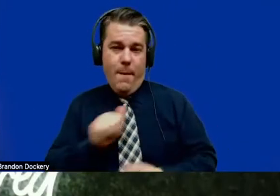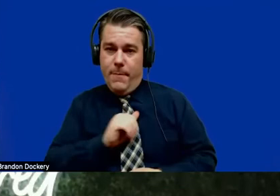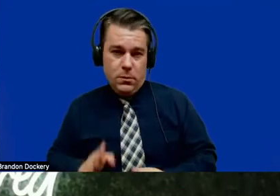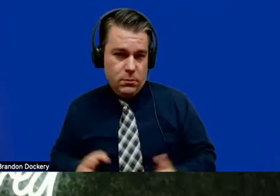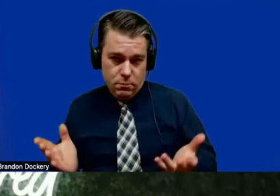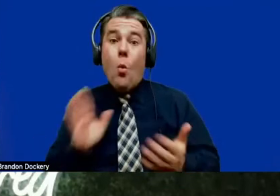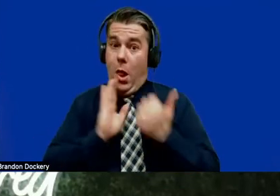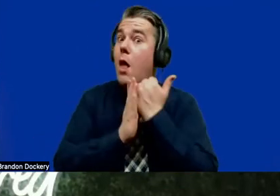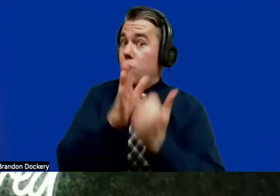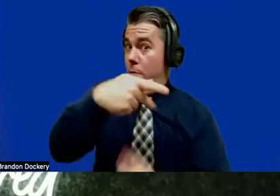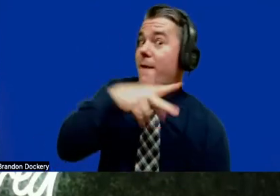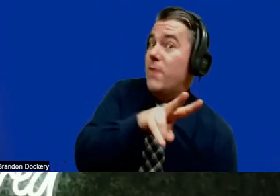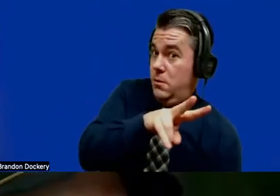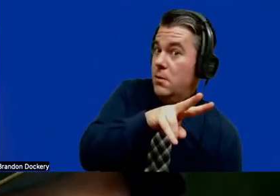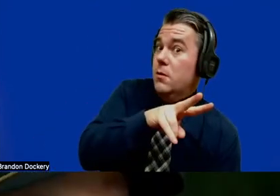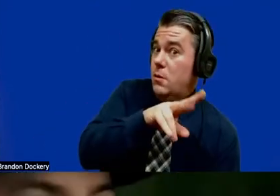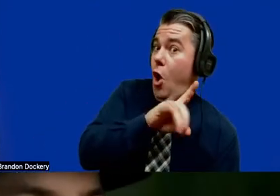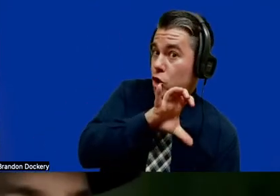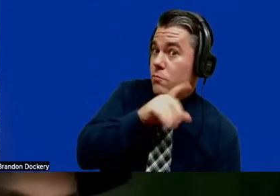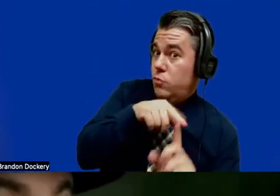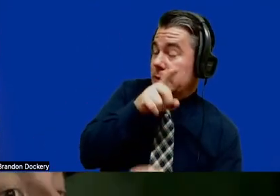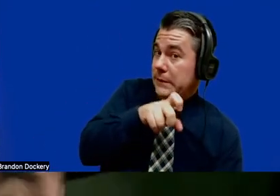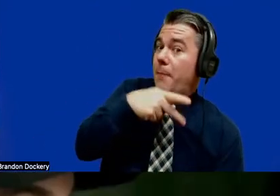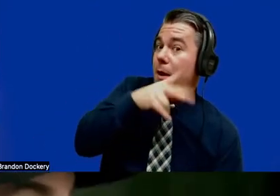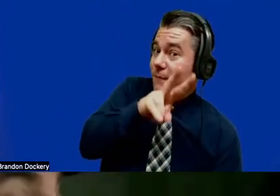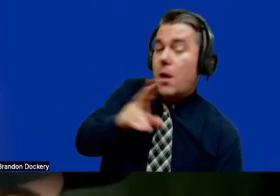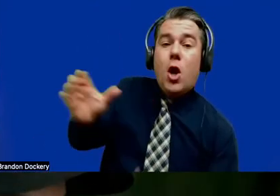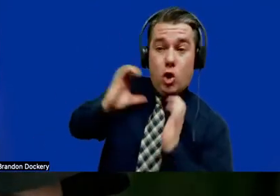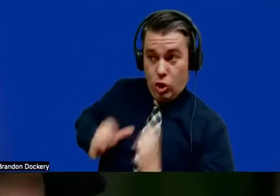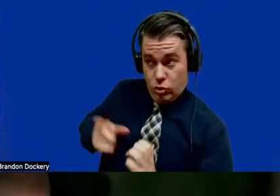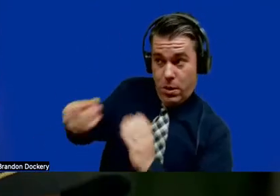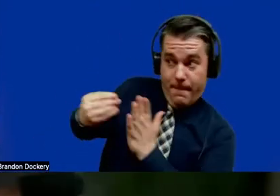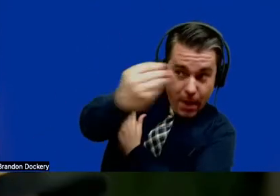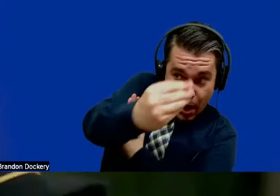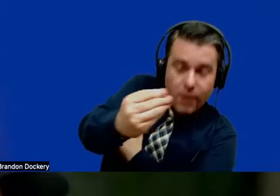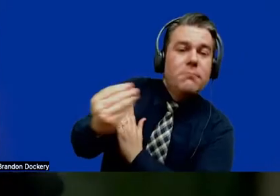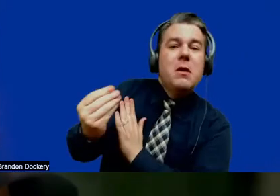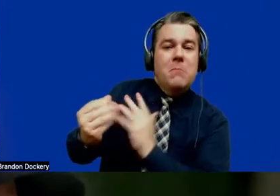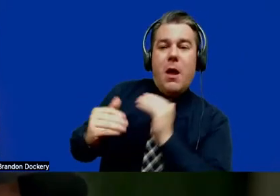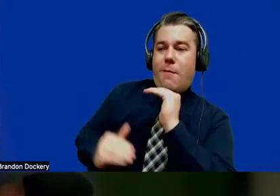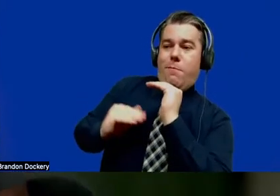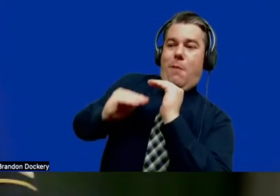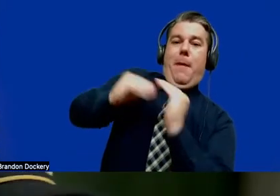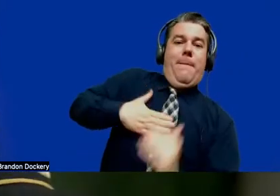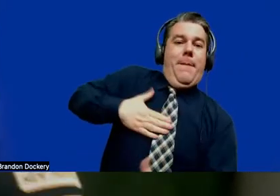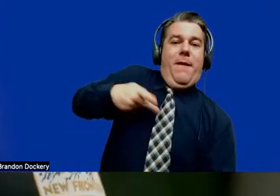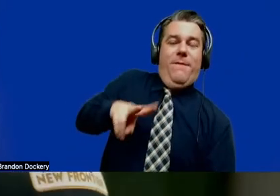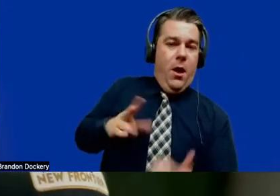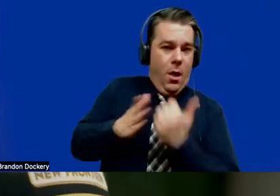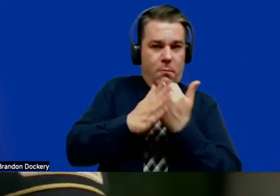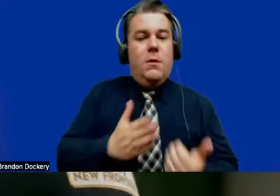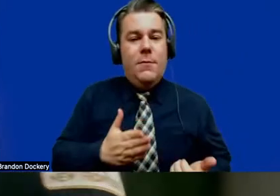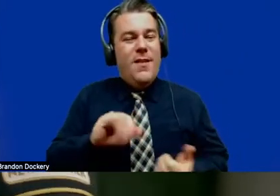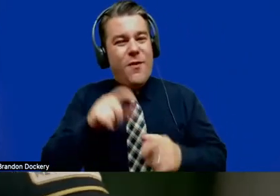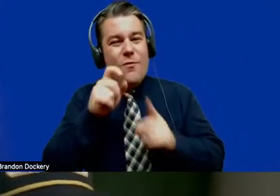right? Which we talked about, that personal volume. This is what makes you commission qualified. Remember, this is how all those terms are starting to come